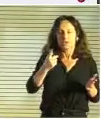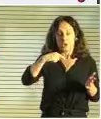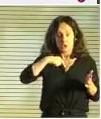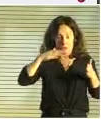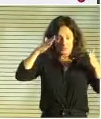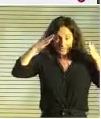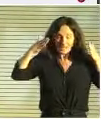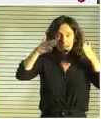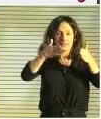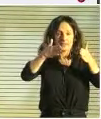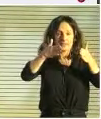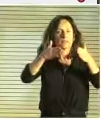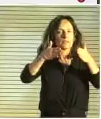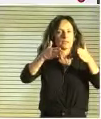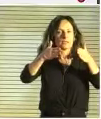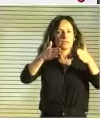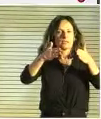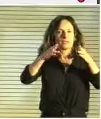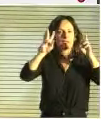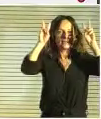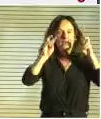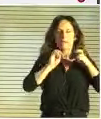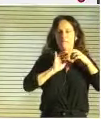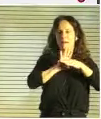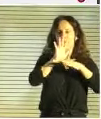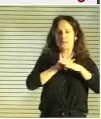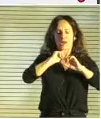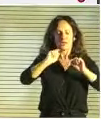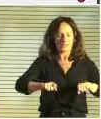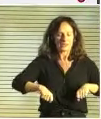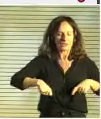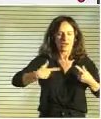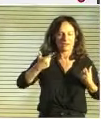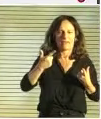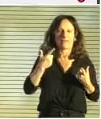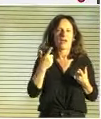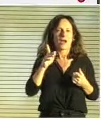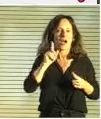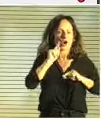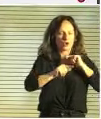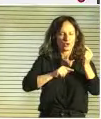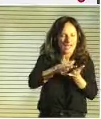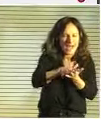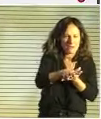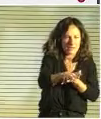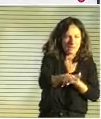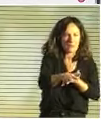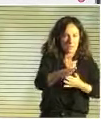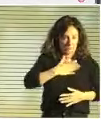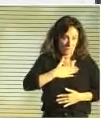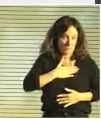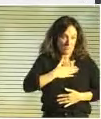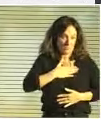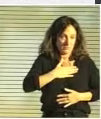nature and on reducing our footprint. And therefore, this was mentioned before in all discussion. There's